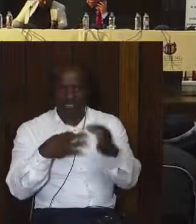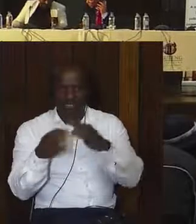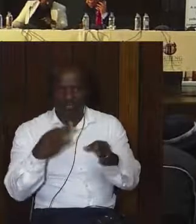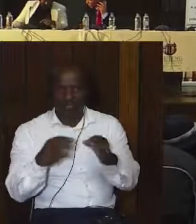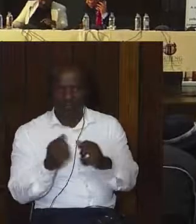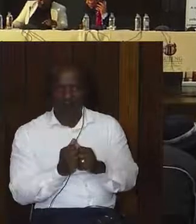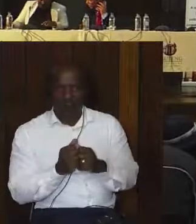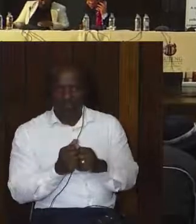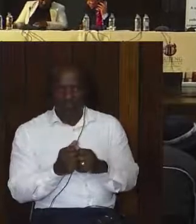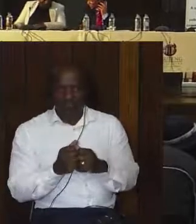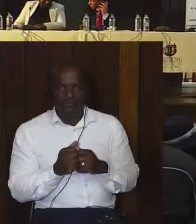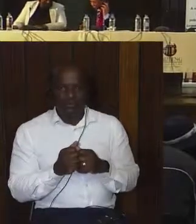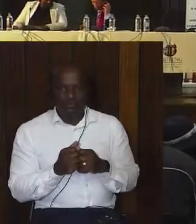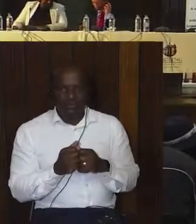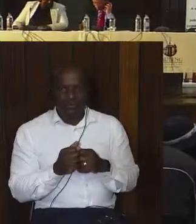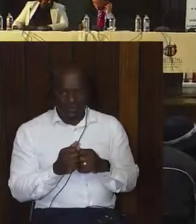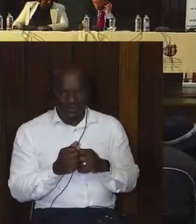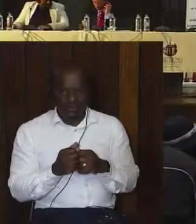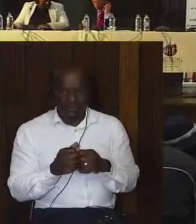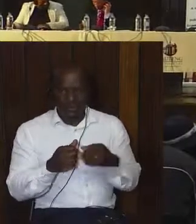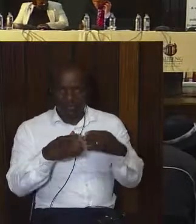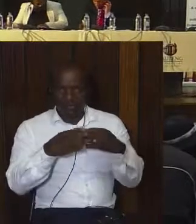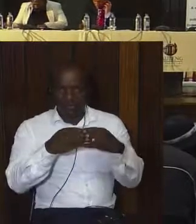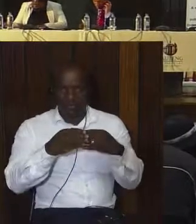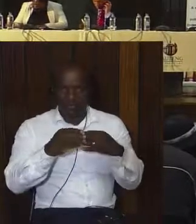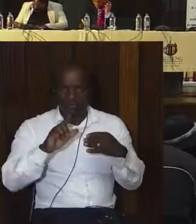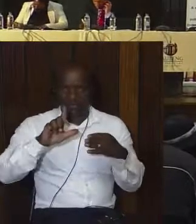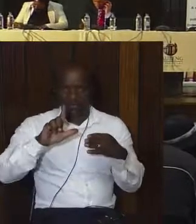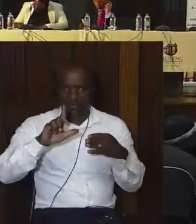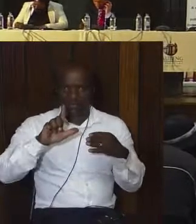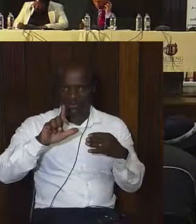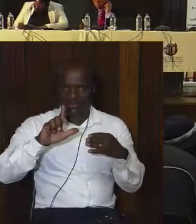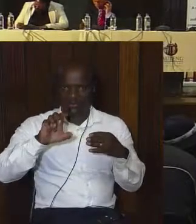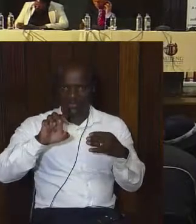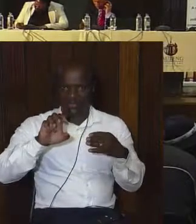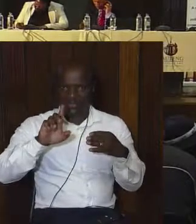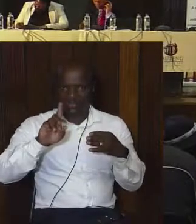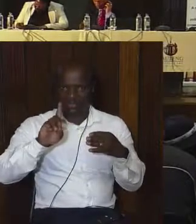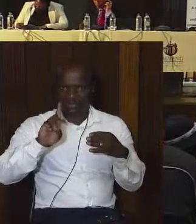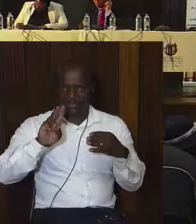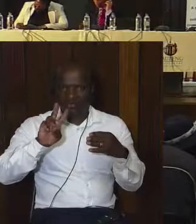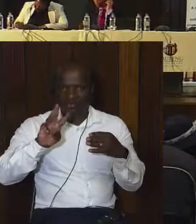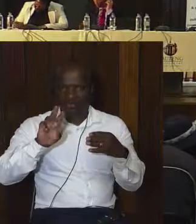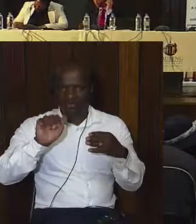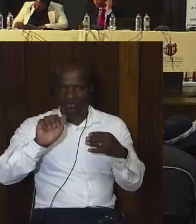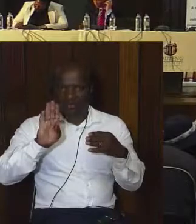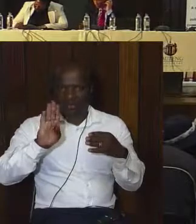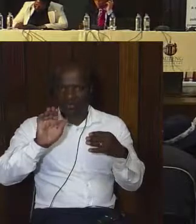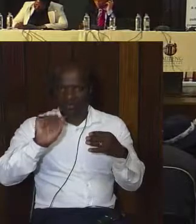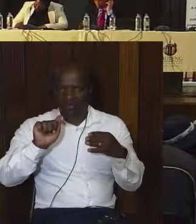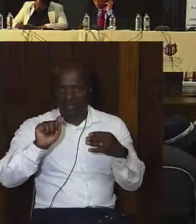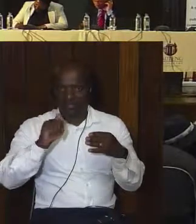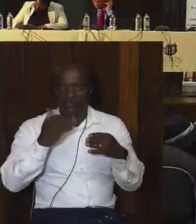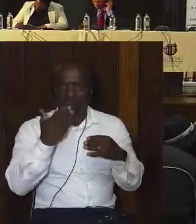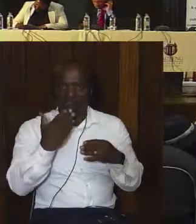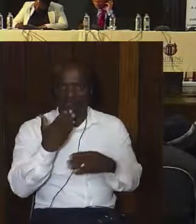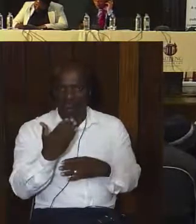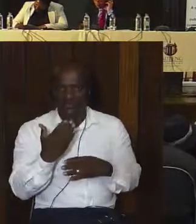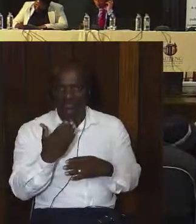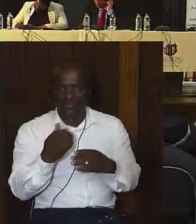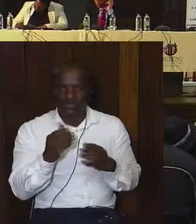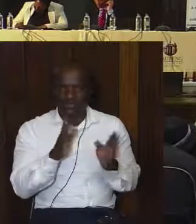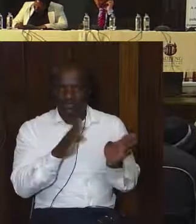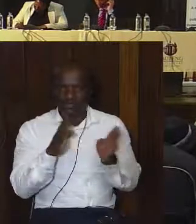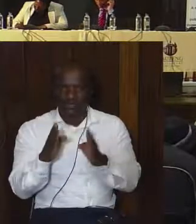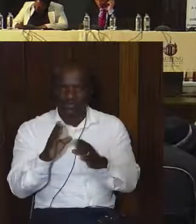Thank you, Member Ledwaba. Is there anybody else that would want to raise anything? Member Du